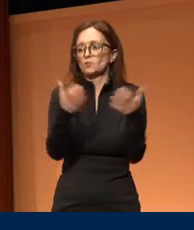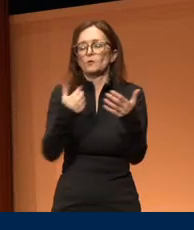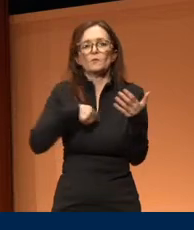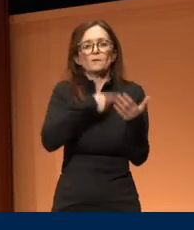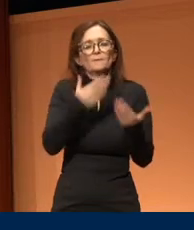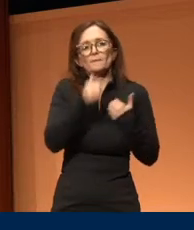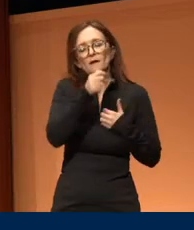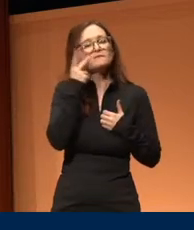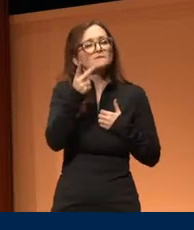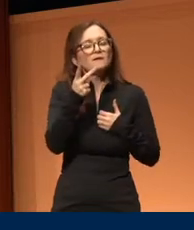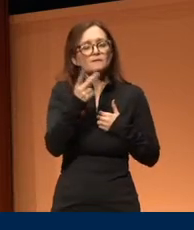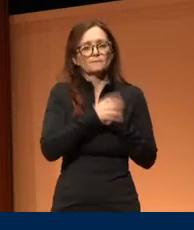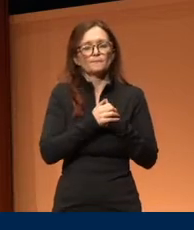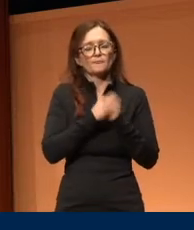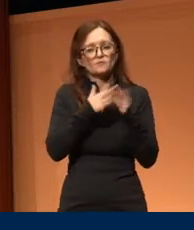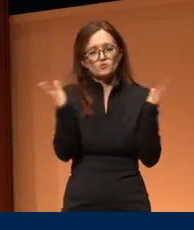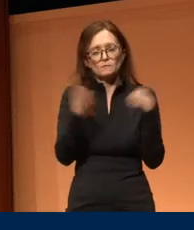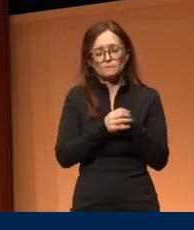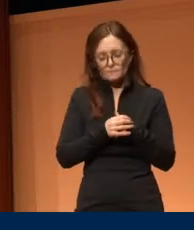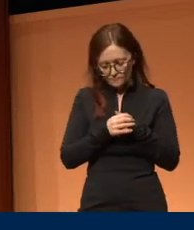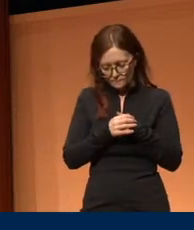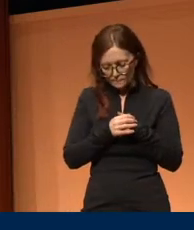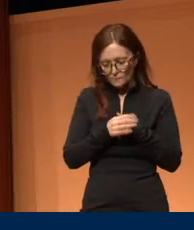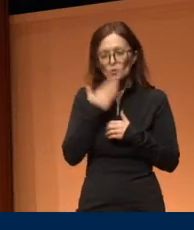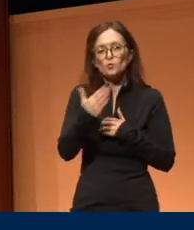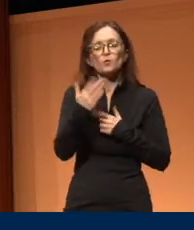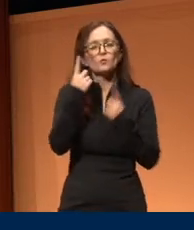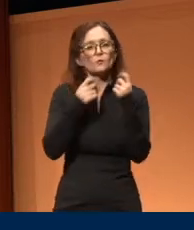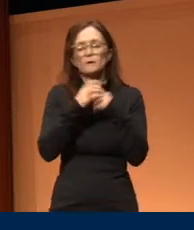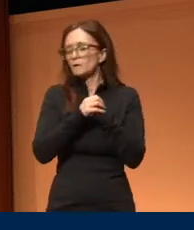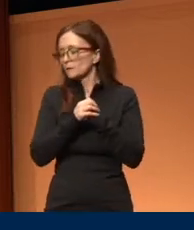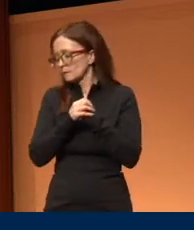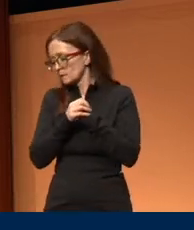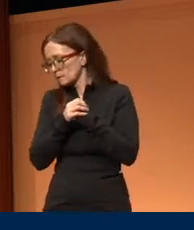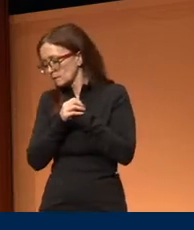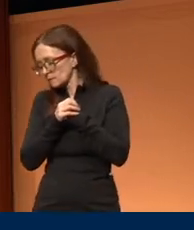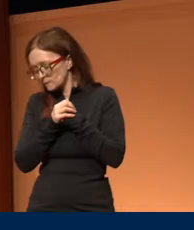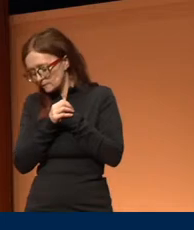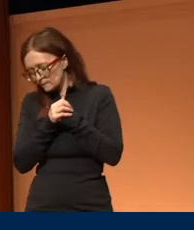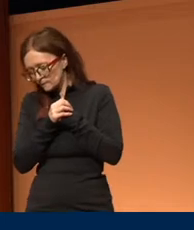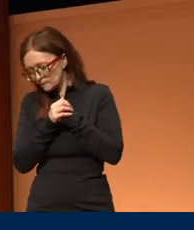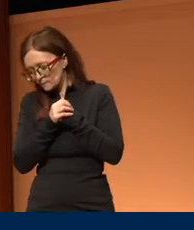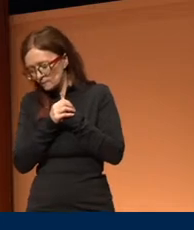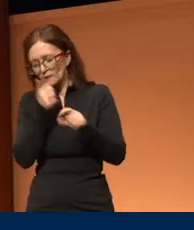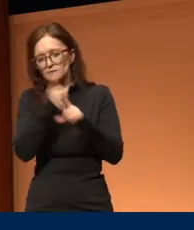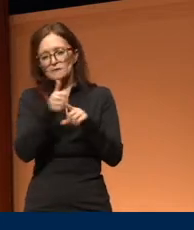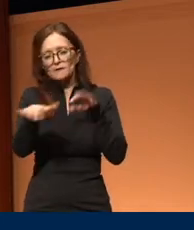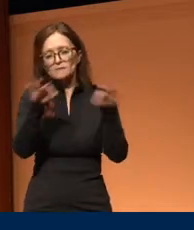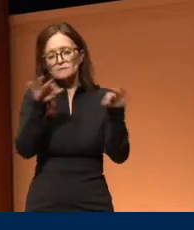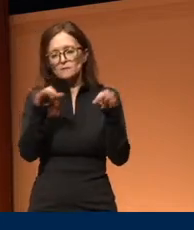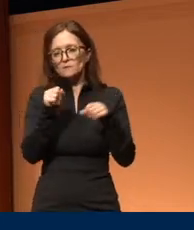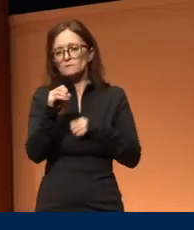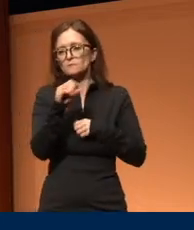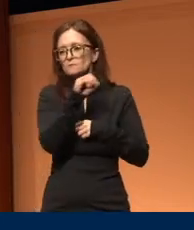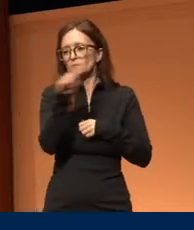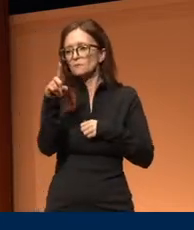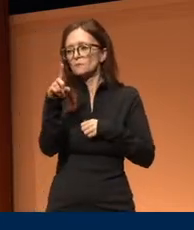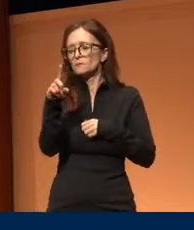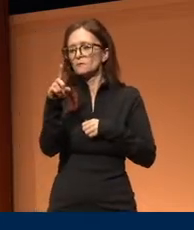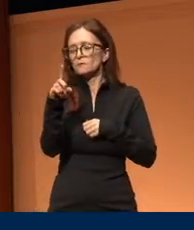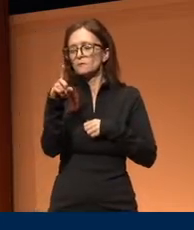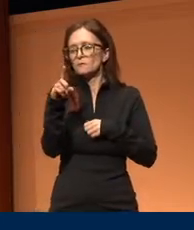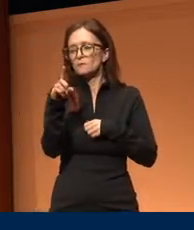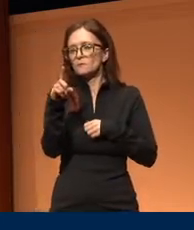see in general. It's a very good question. Yes, there's an element of self-selection because right now no one has